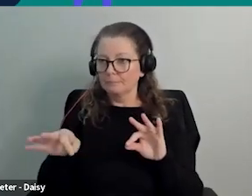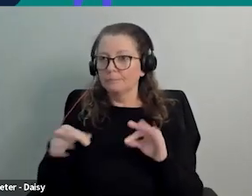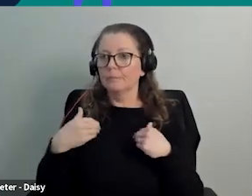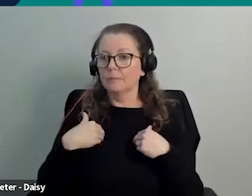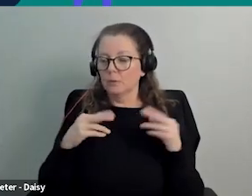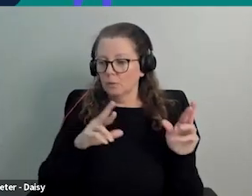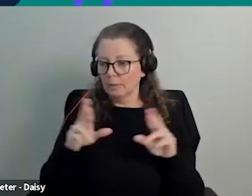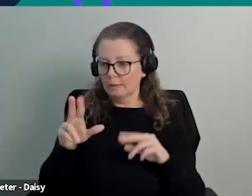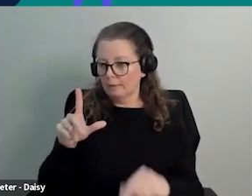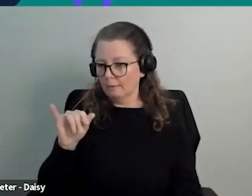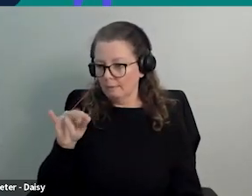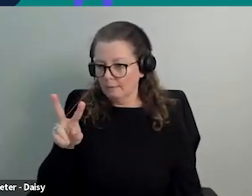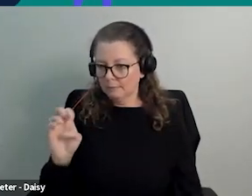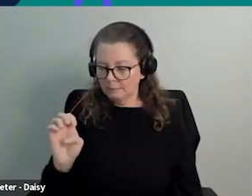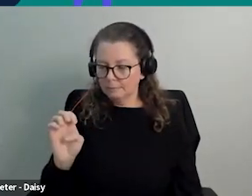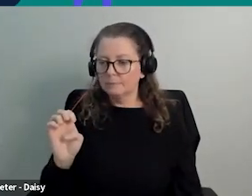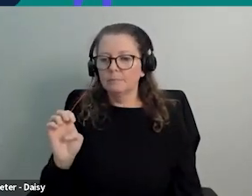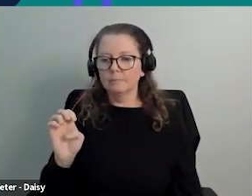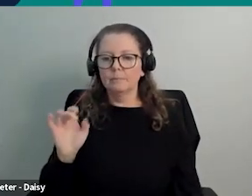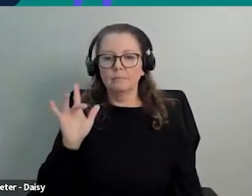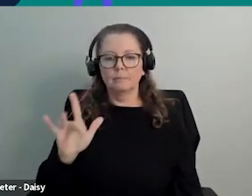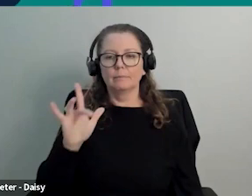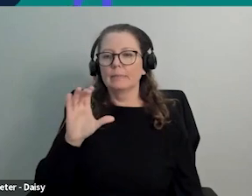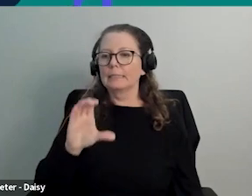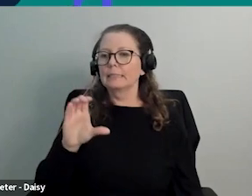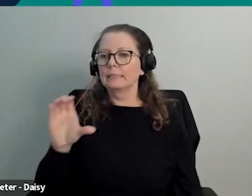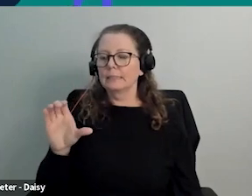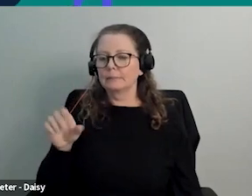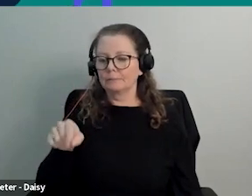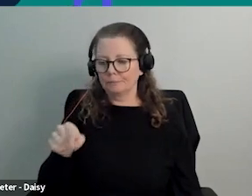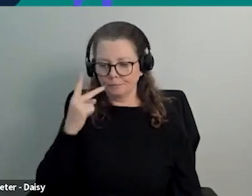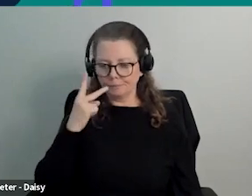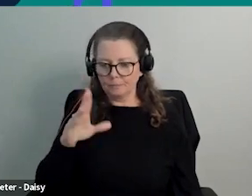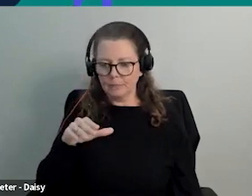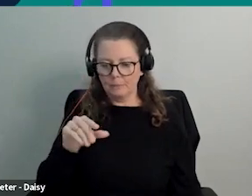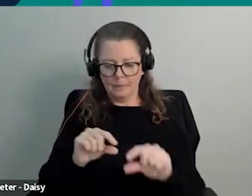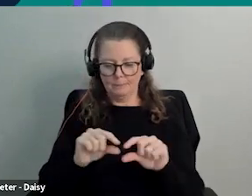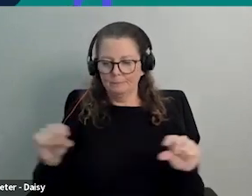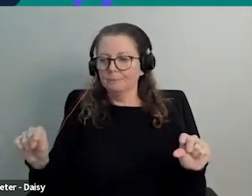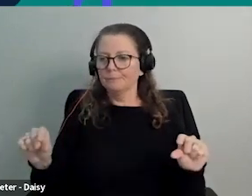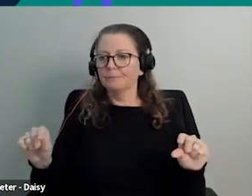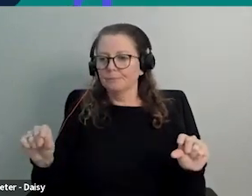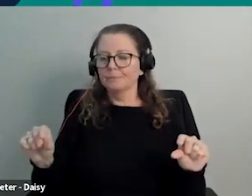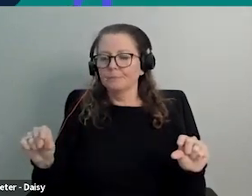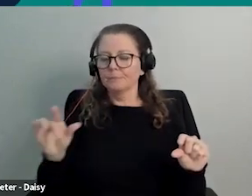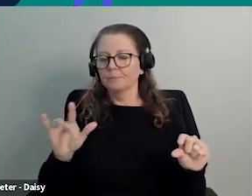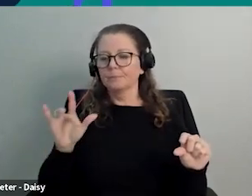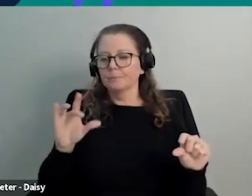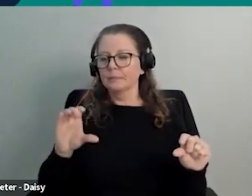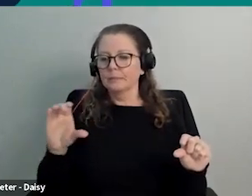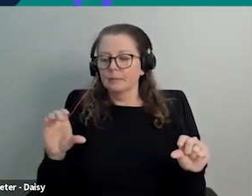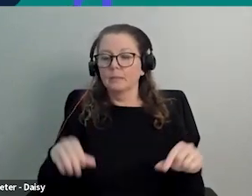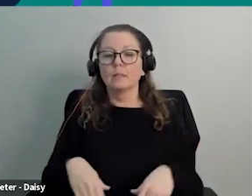live captioner. So to access those, you can click the CC icon at the bottom of the menu bar. To view